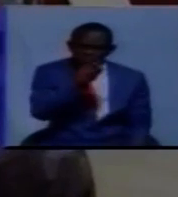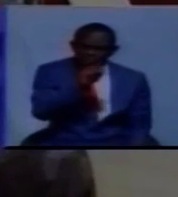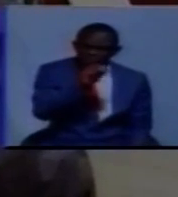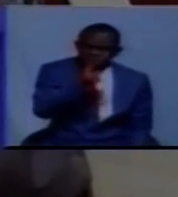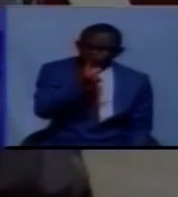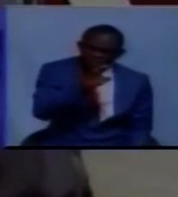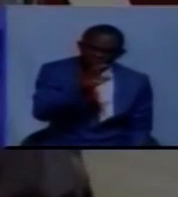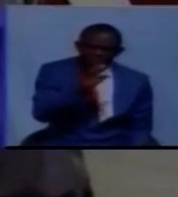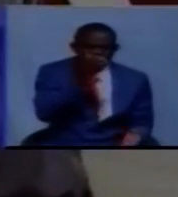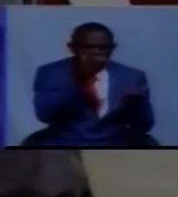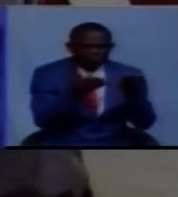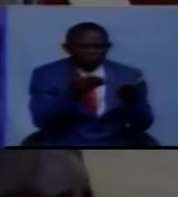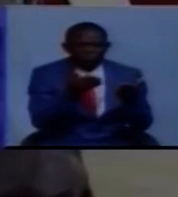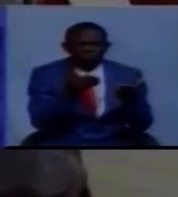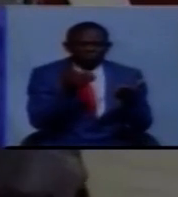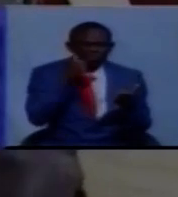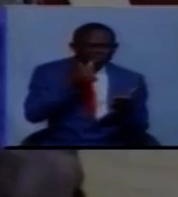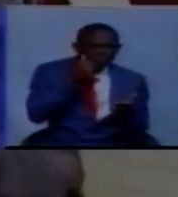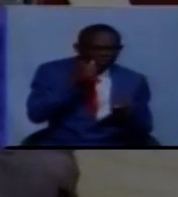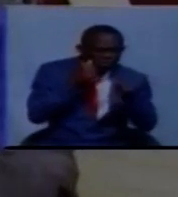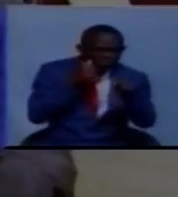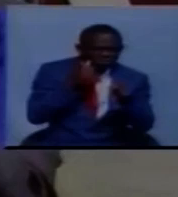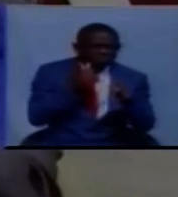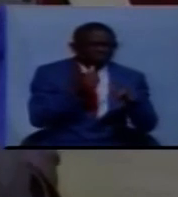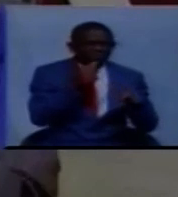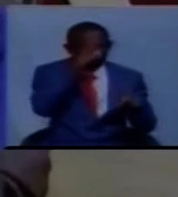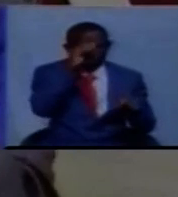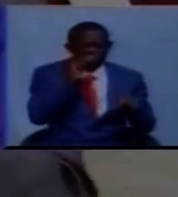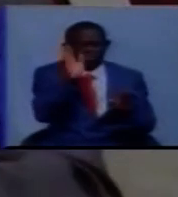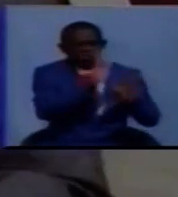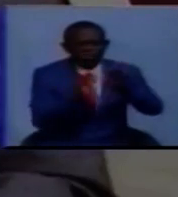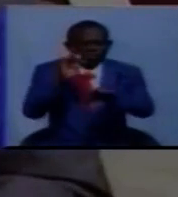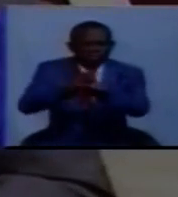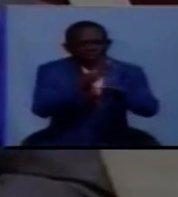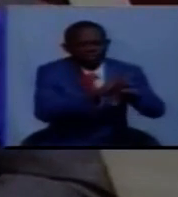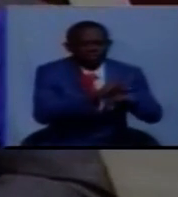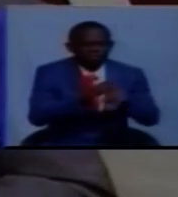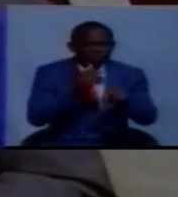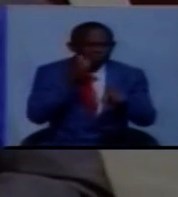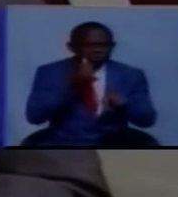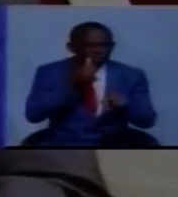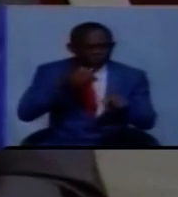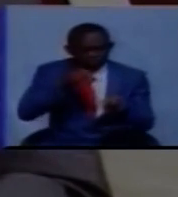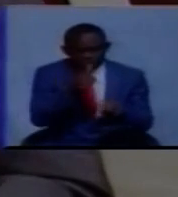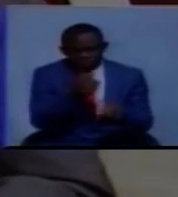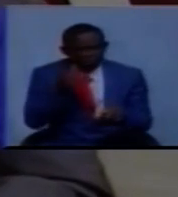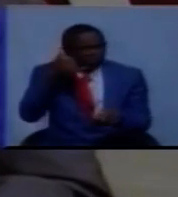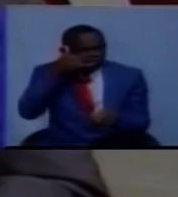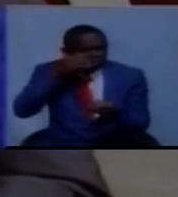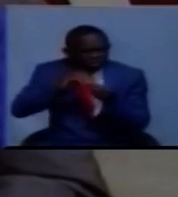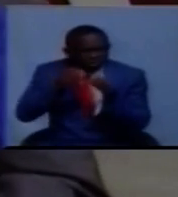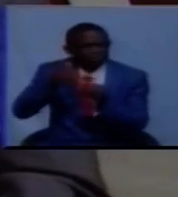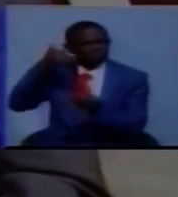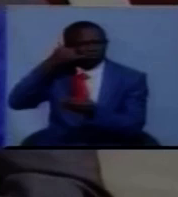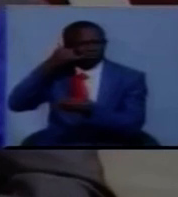to pick up a phone and ring one of our officers. Then we can be able to alert one of our officers. If it is in Chirilabombwe, we alert our officer in